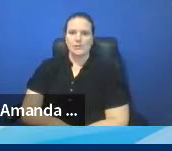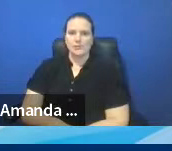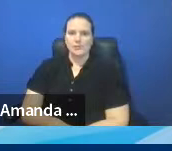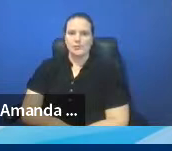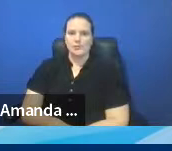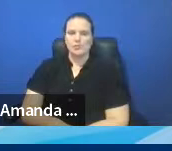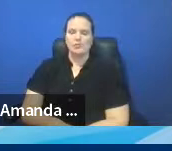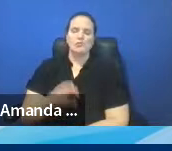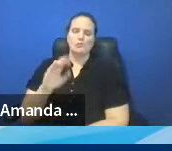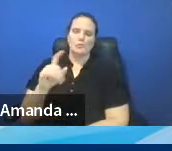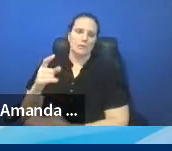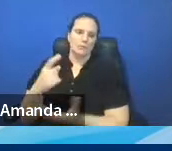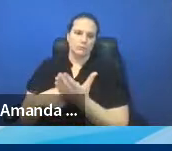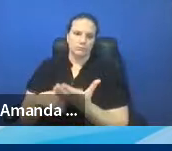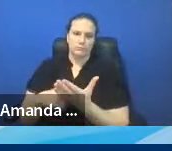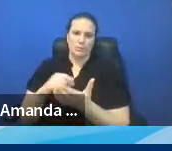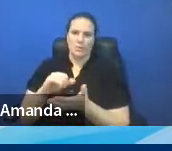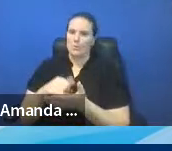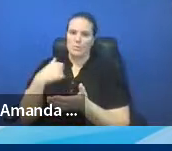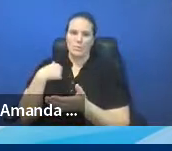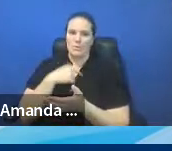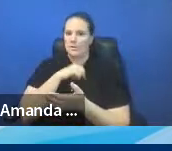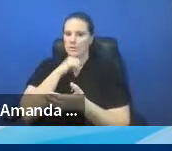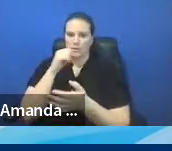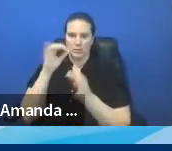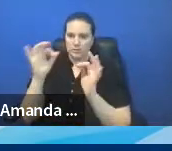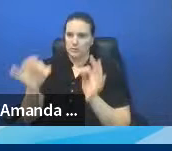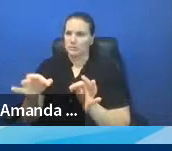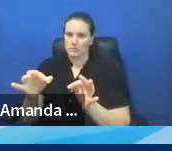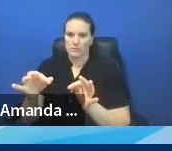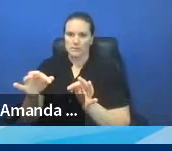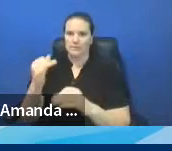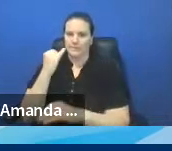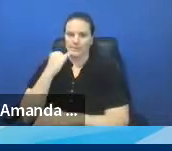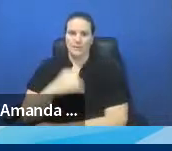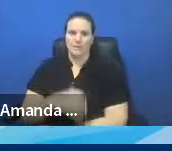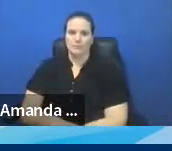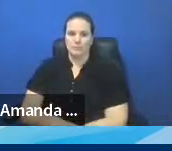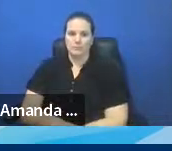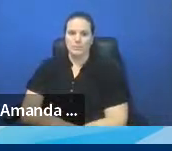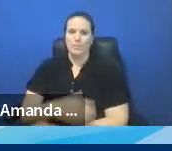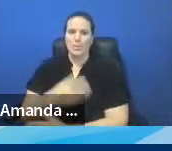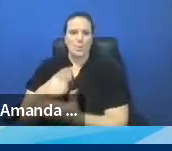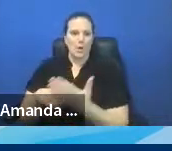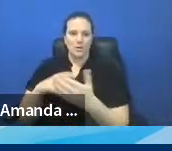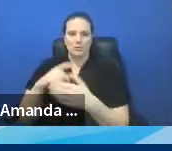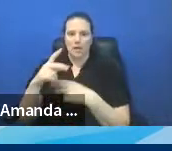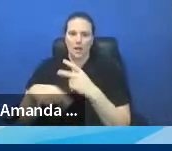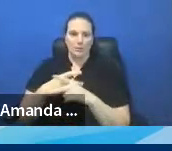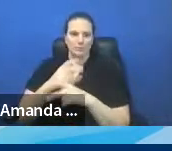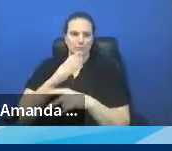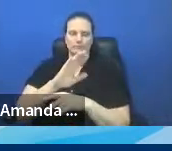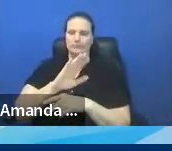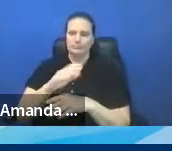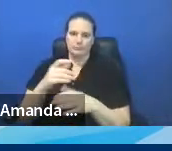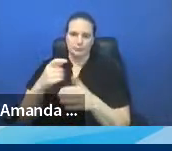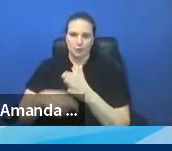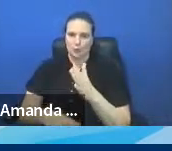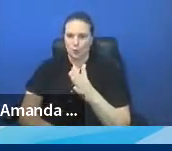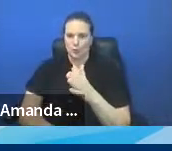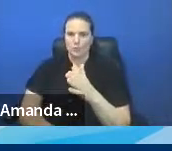we get complicated again, we do not decide if what vehicle types are tolled, meaning